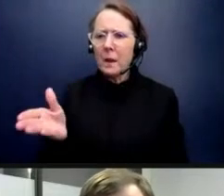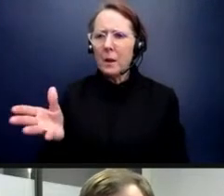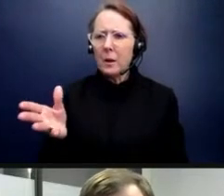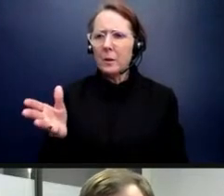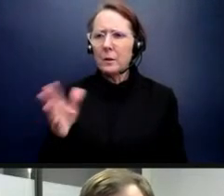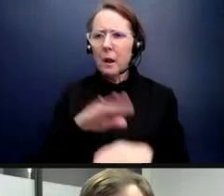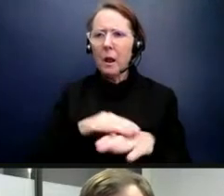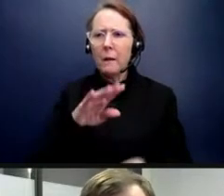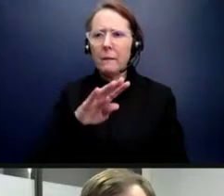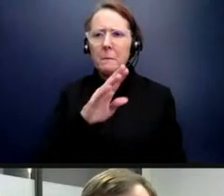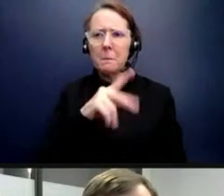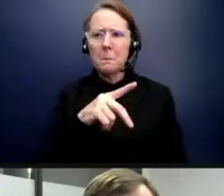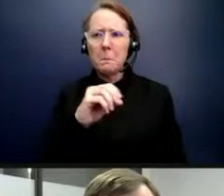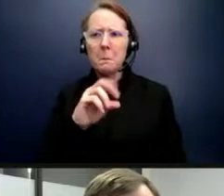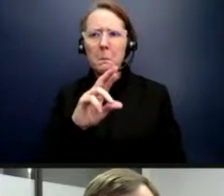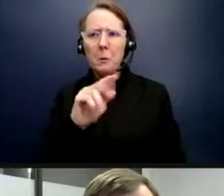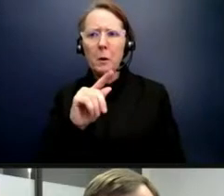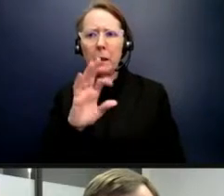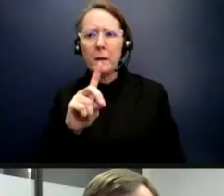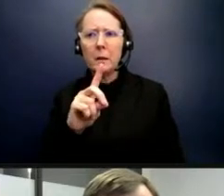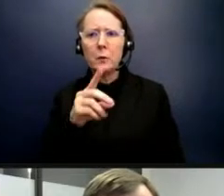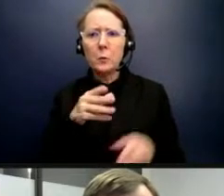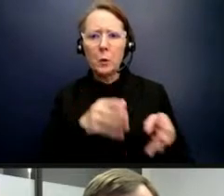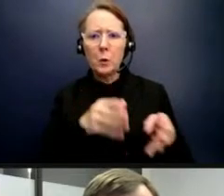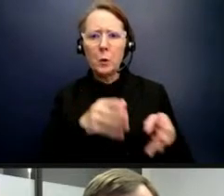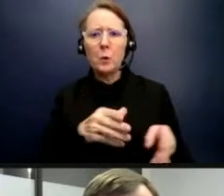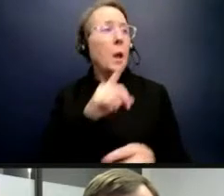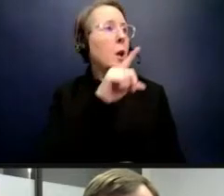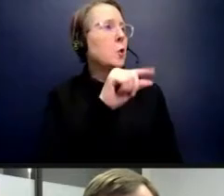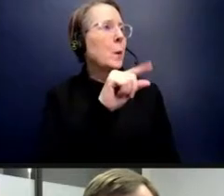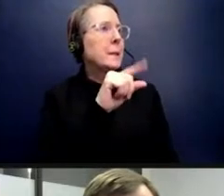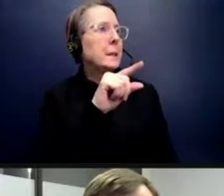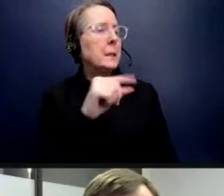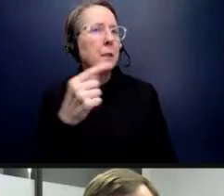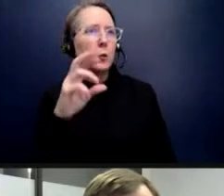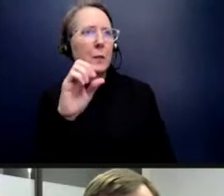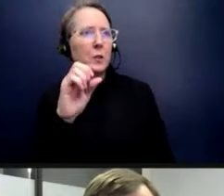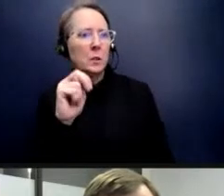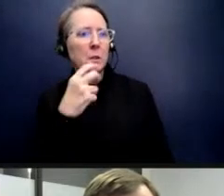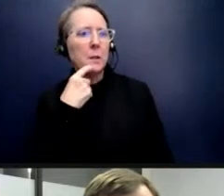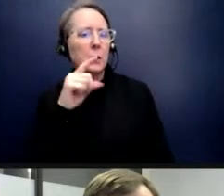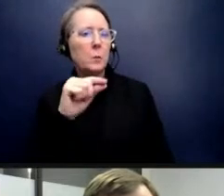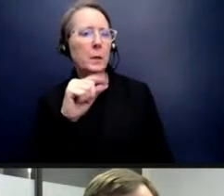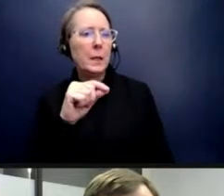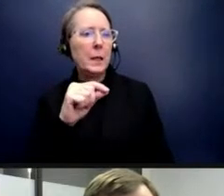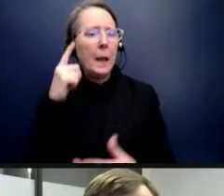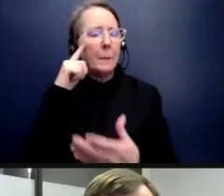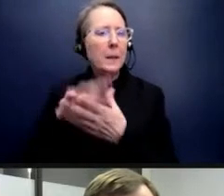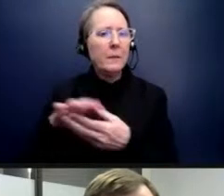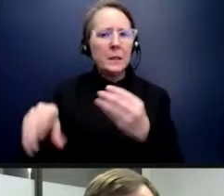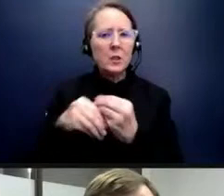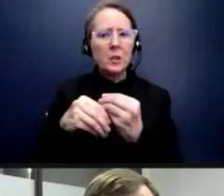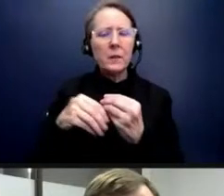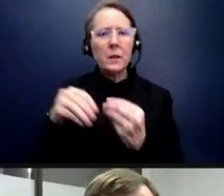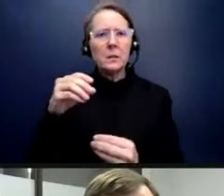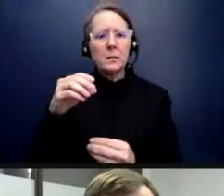Portland Road? 20. And in addition, there's, I believe, 8 vehicles for Safe